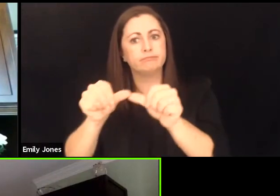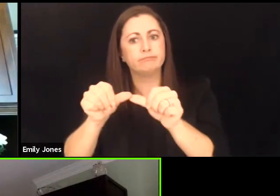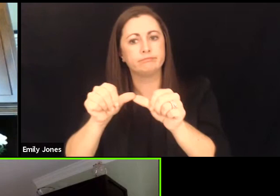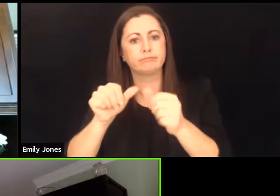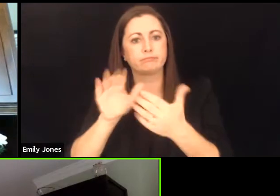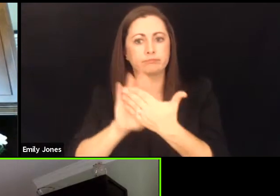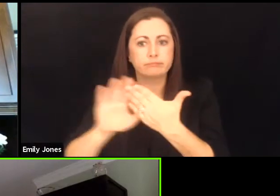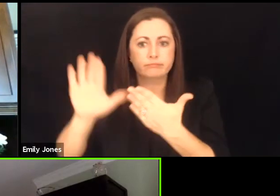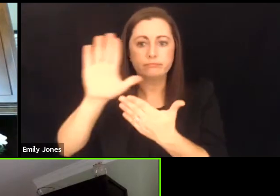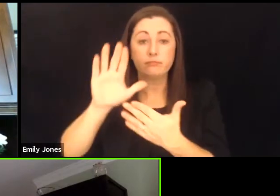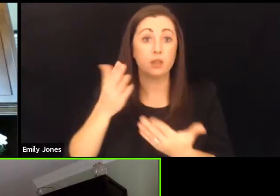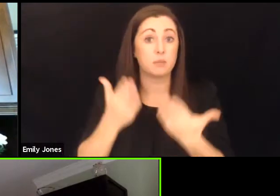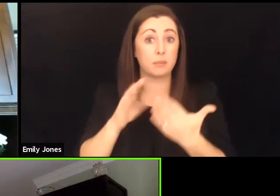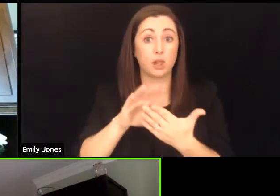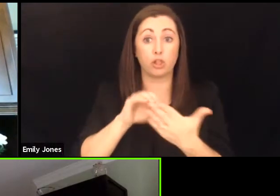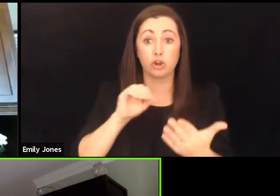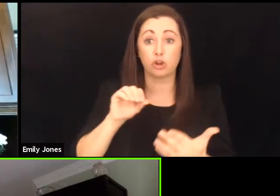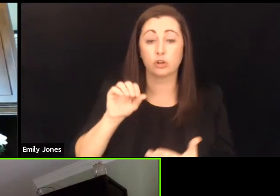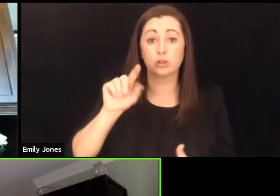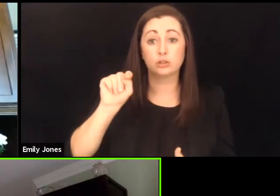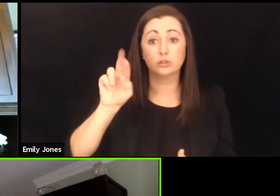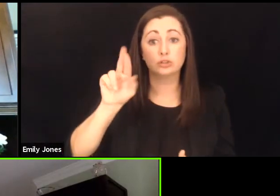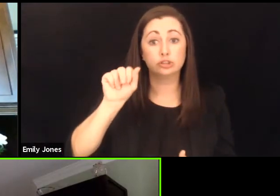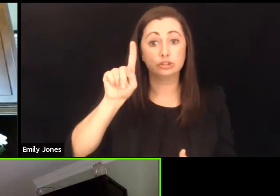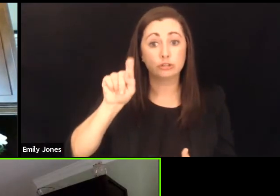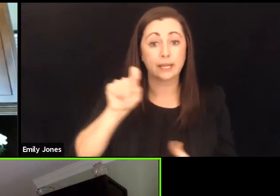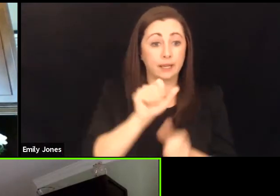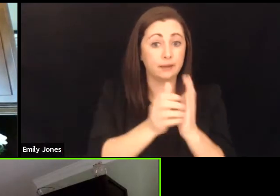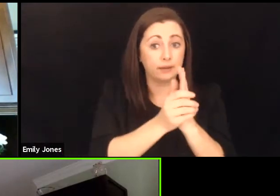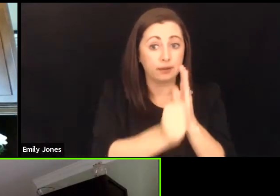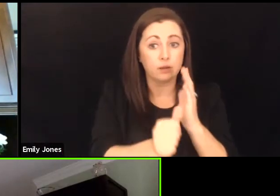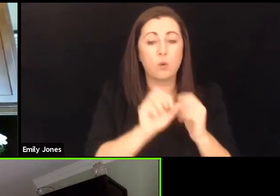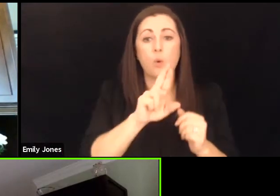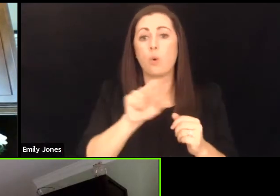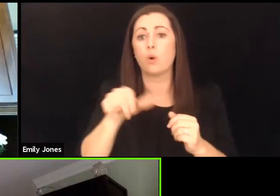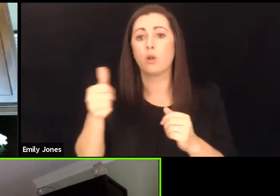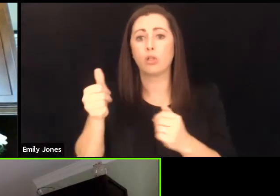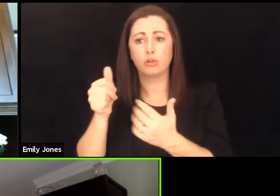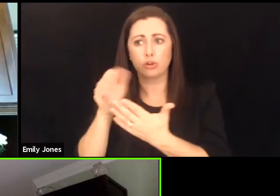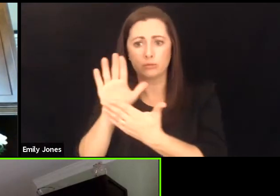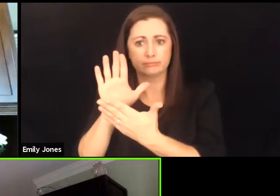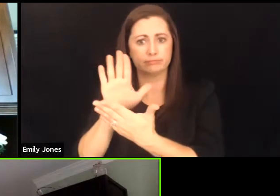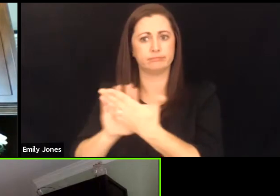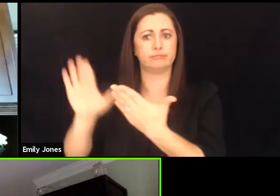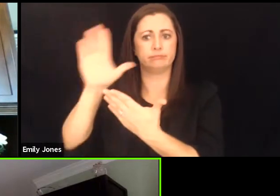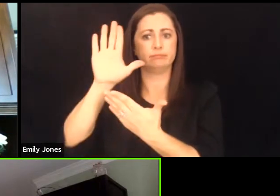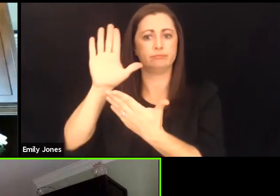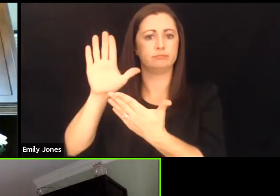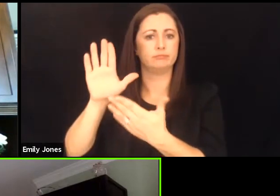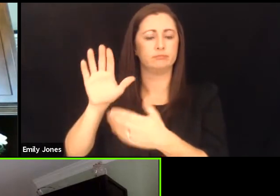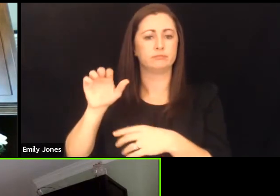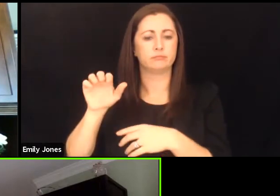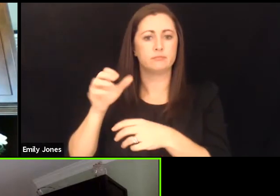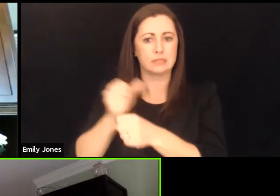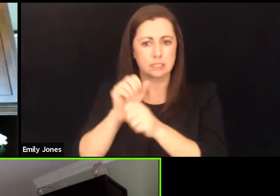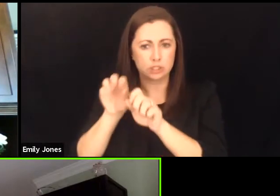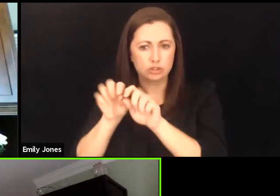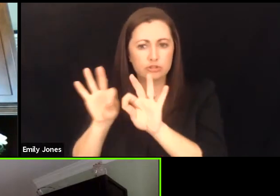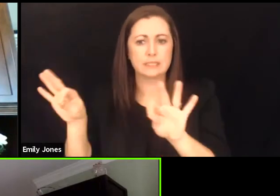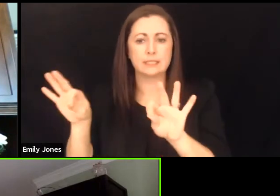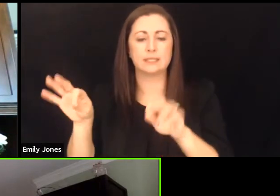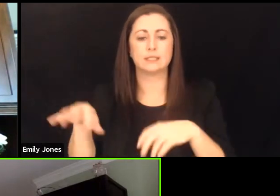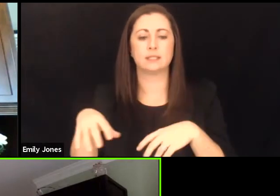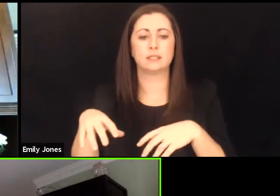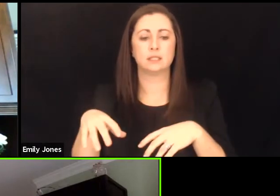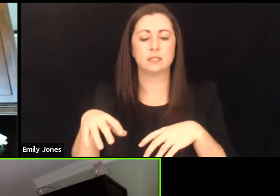or a trade, but maybe they want to go on to a post-secondary education. So the seamless kind of thing, and